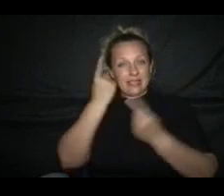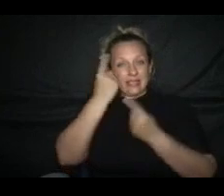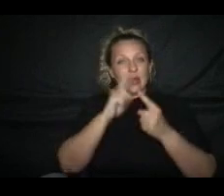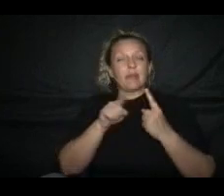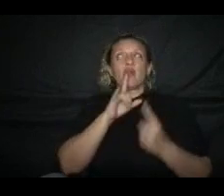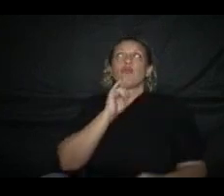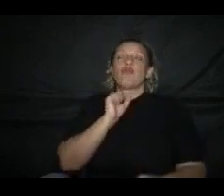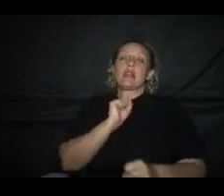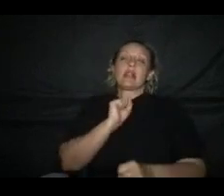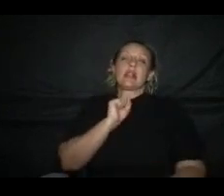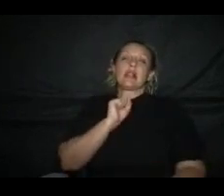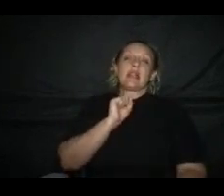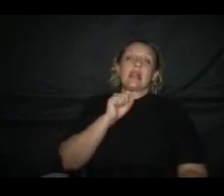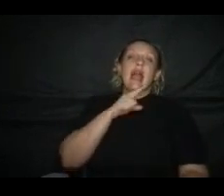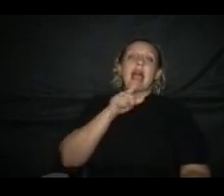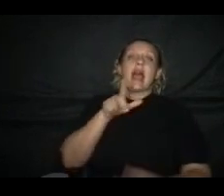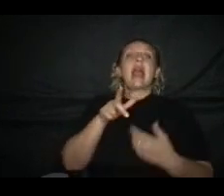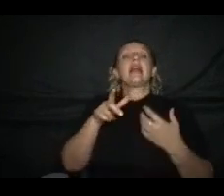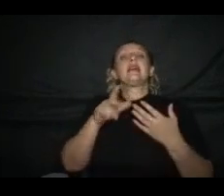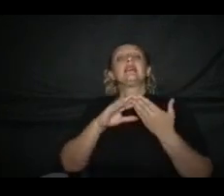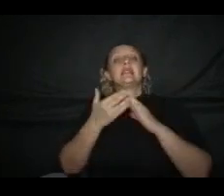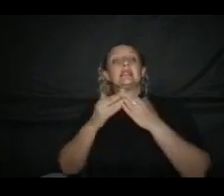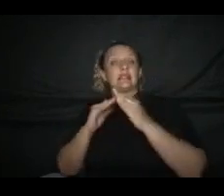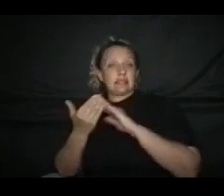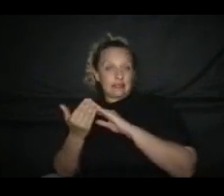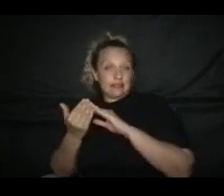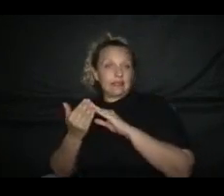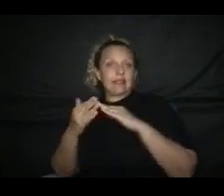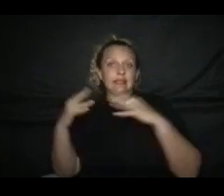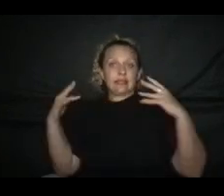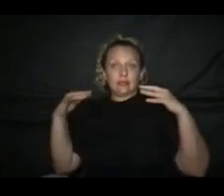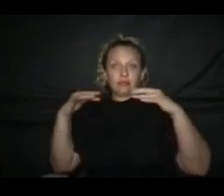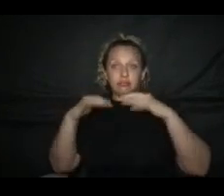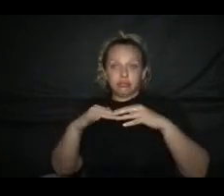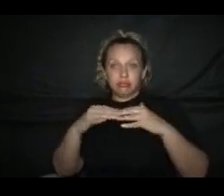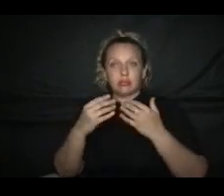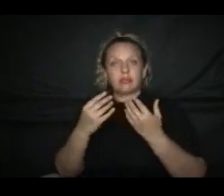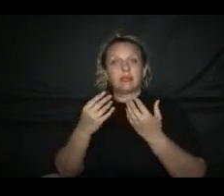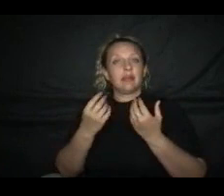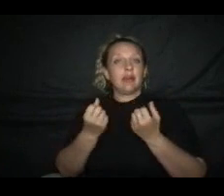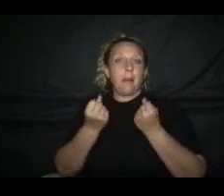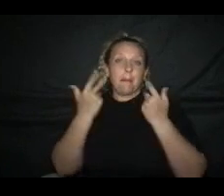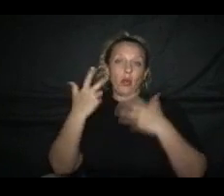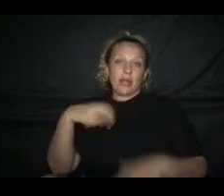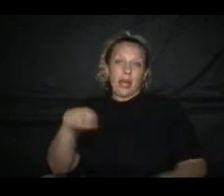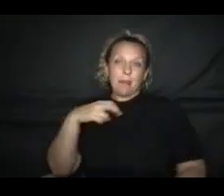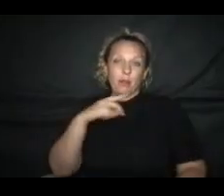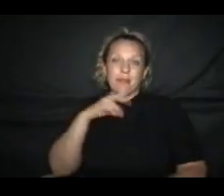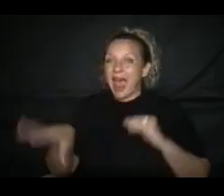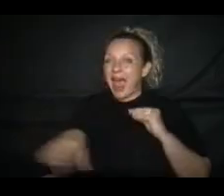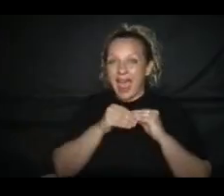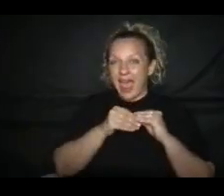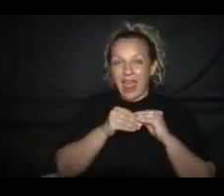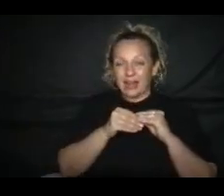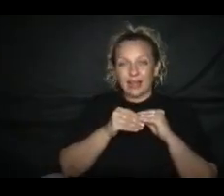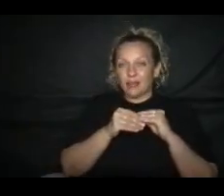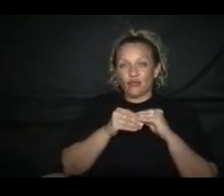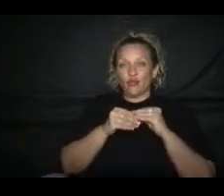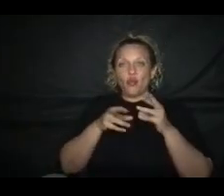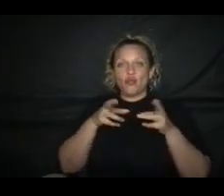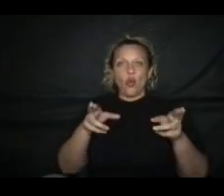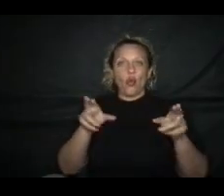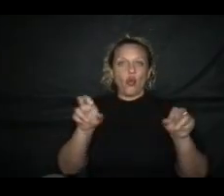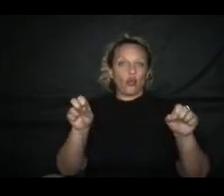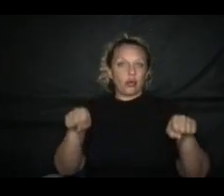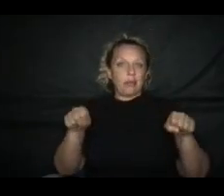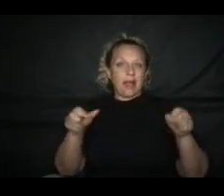as the city infills, the primary way to move people will be multimodal, not adding road capacity. And if